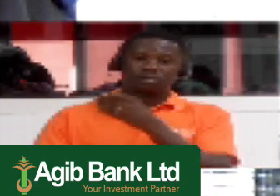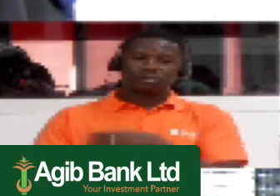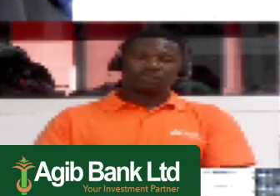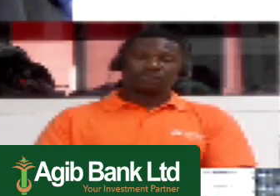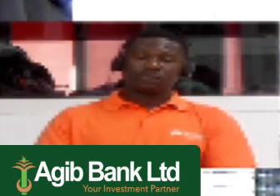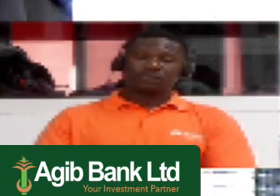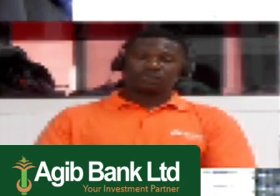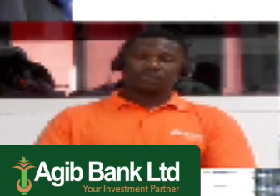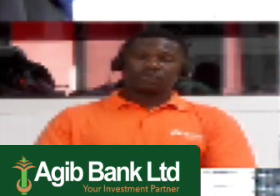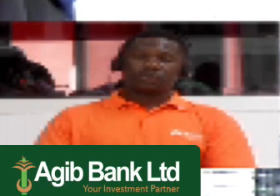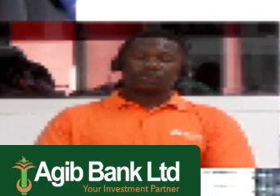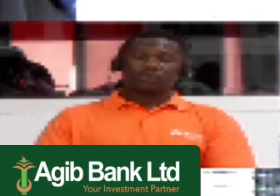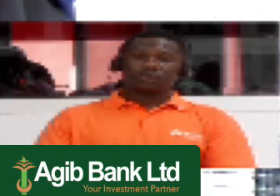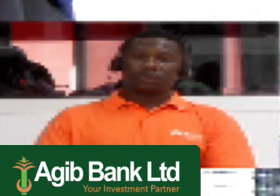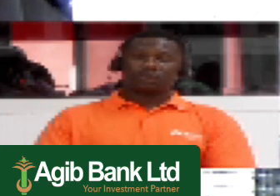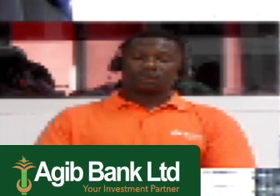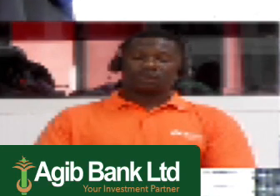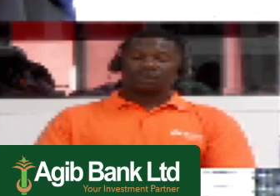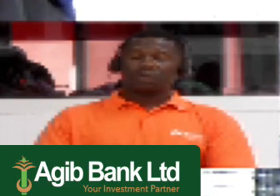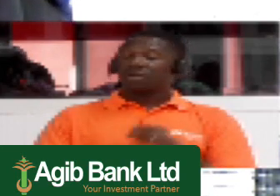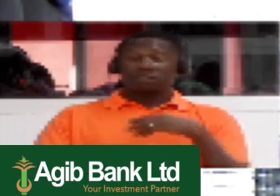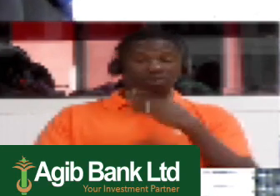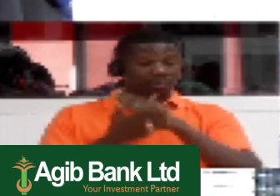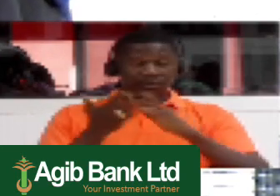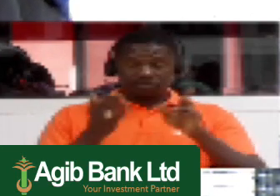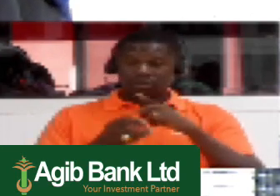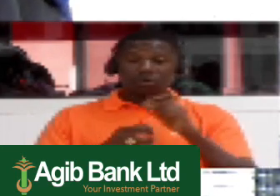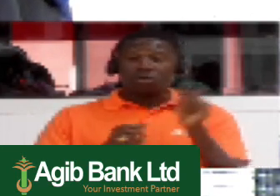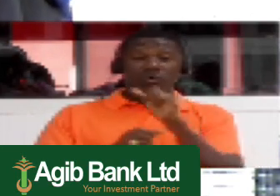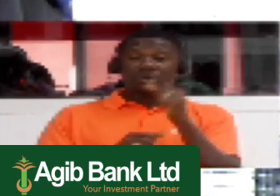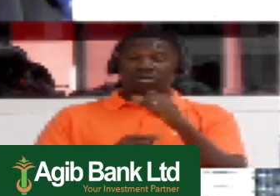Apart from that, the other missions that I was taken to were barbecues.